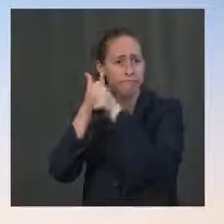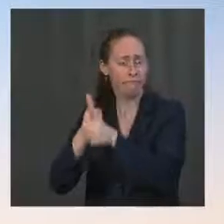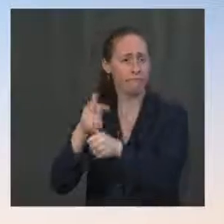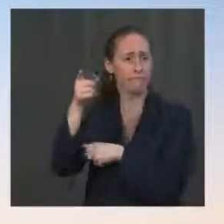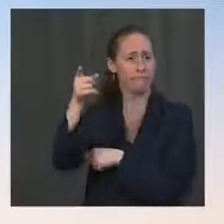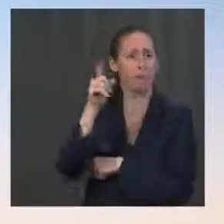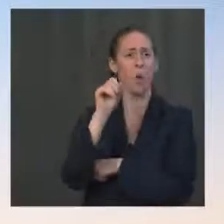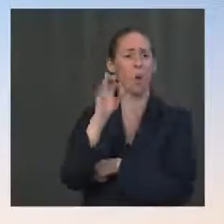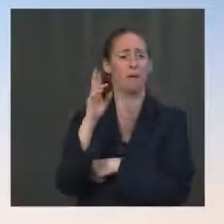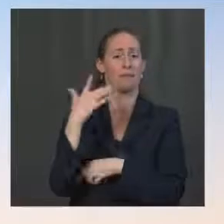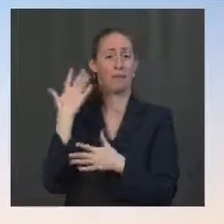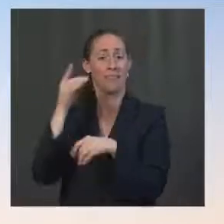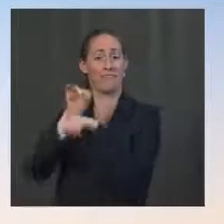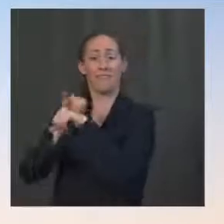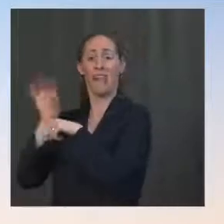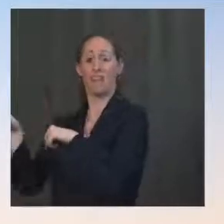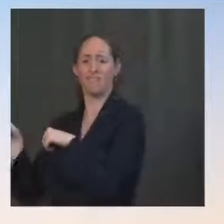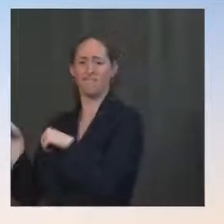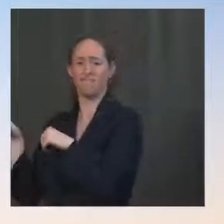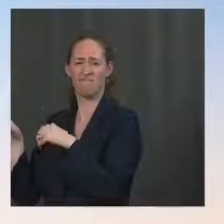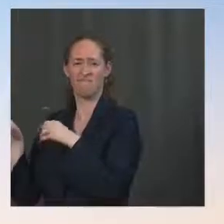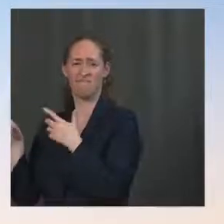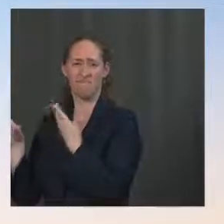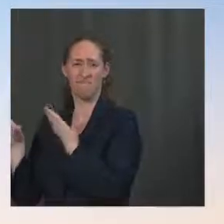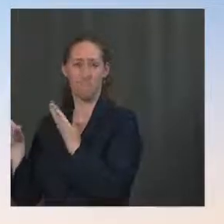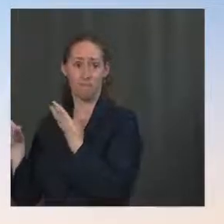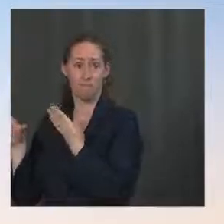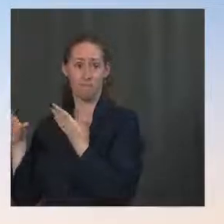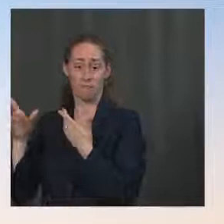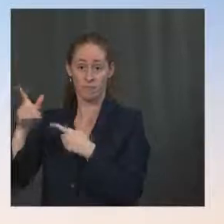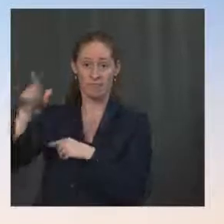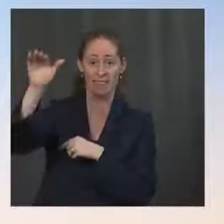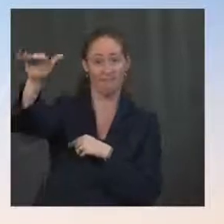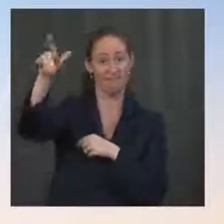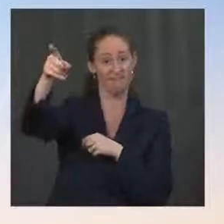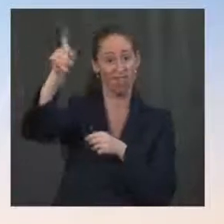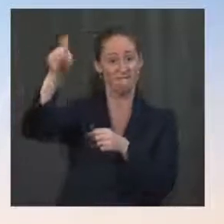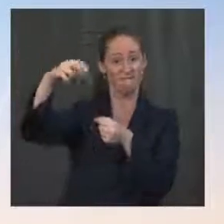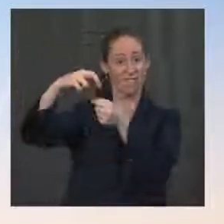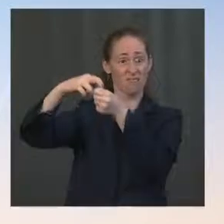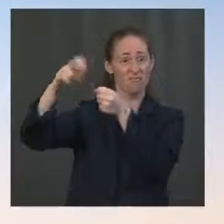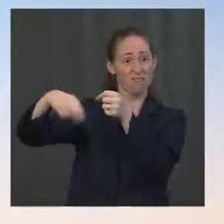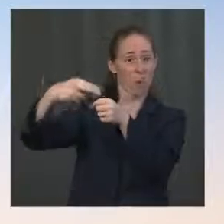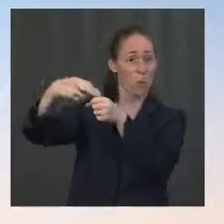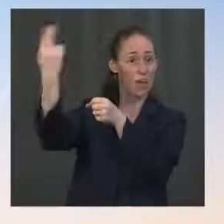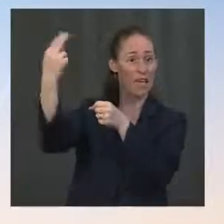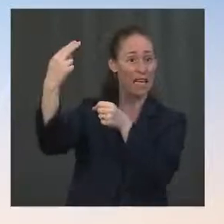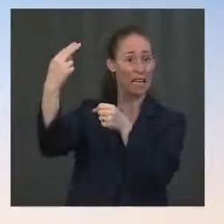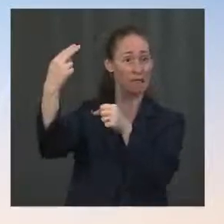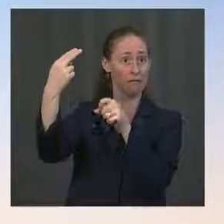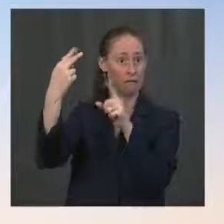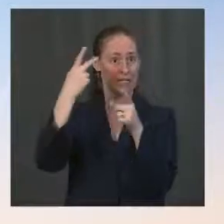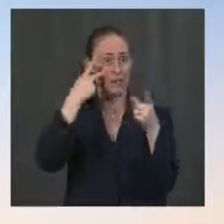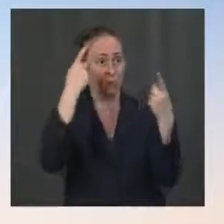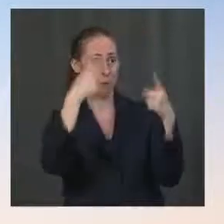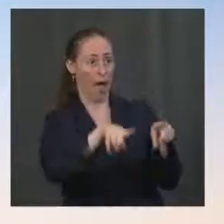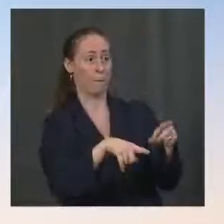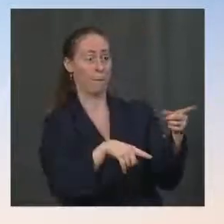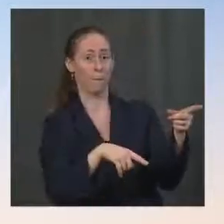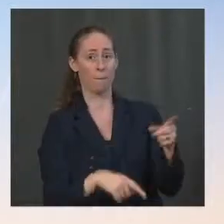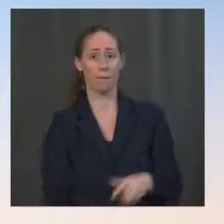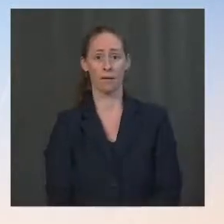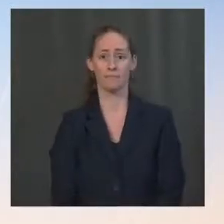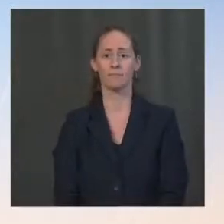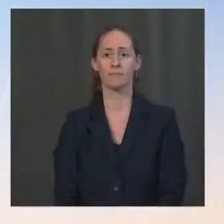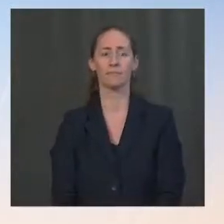he ask for any resignations of his generals, given the high cost of American and Afghan lives? No to both